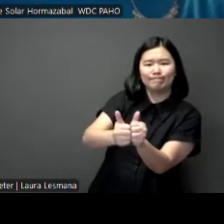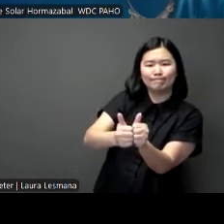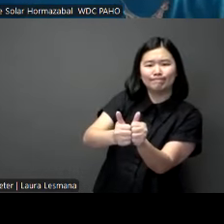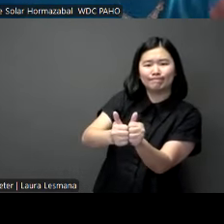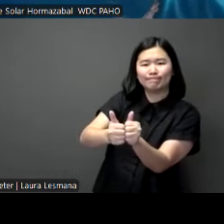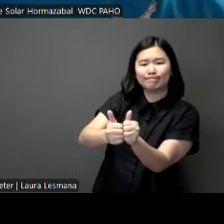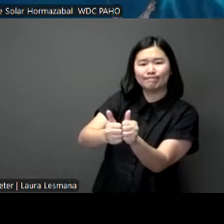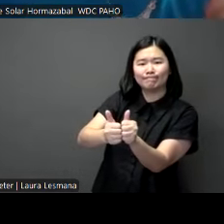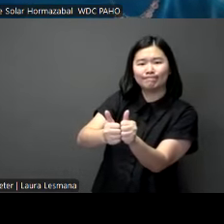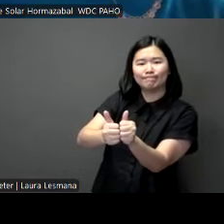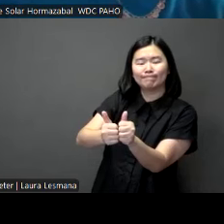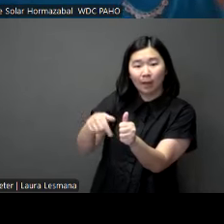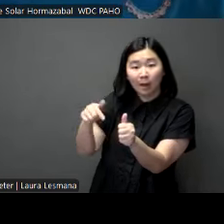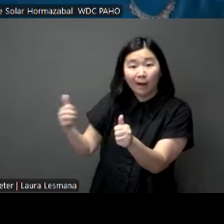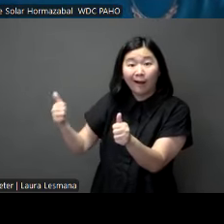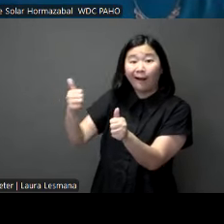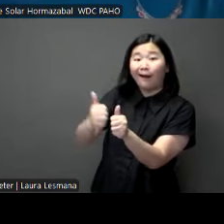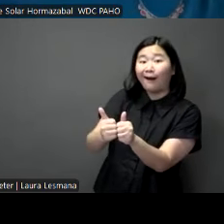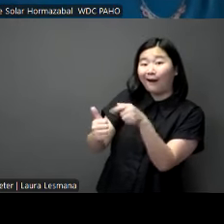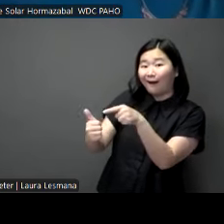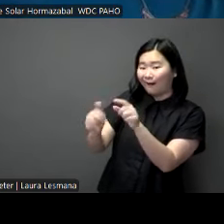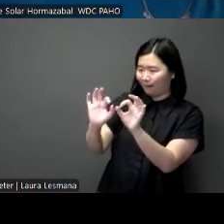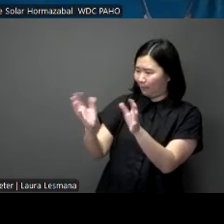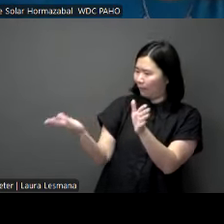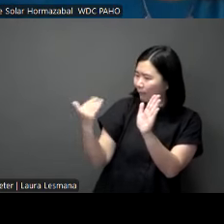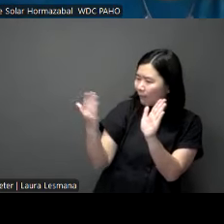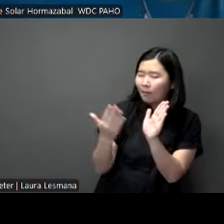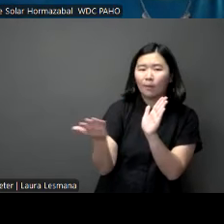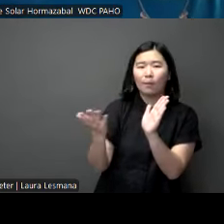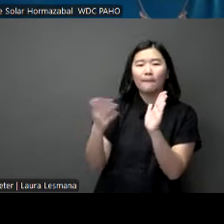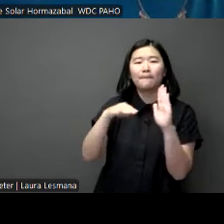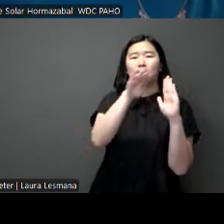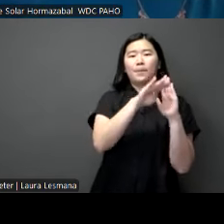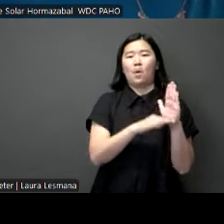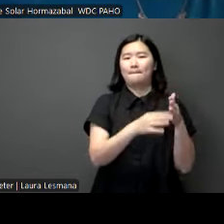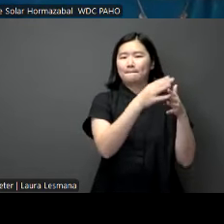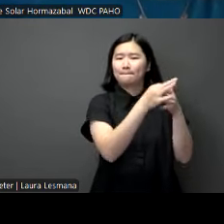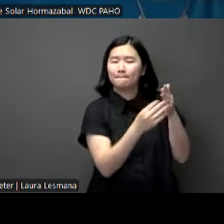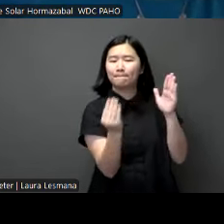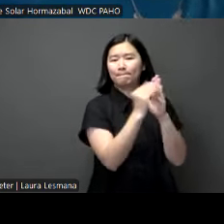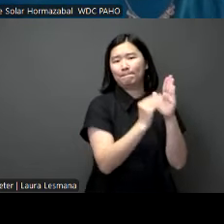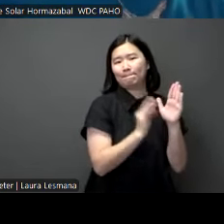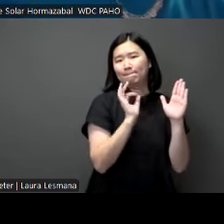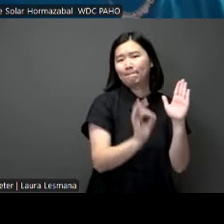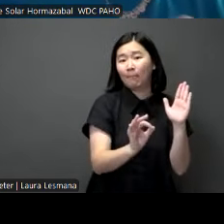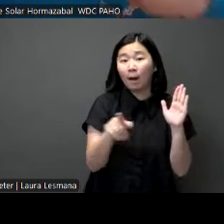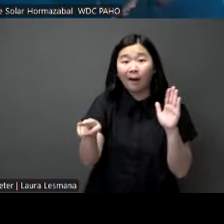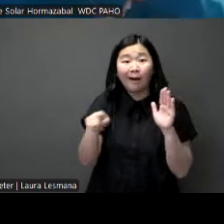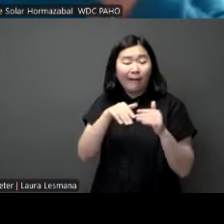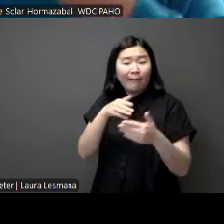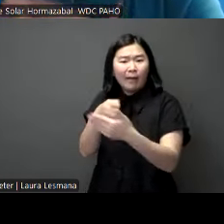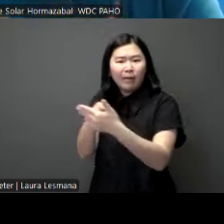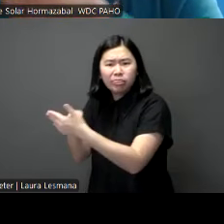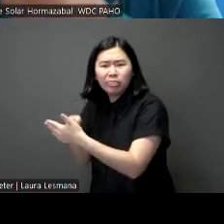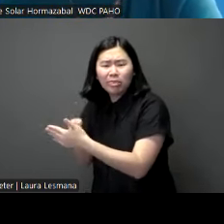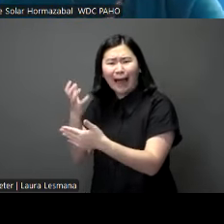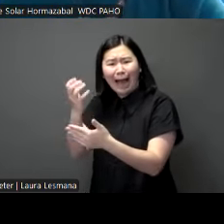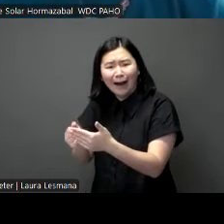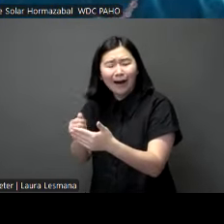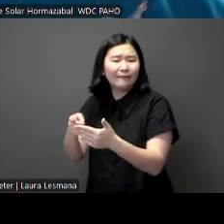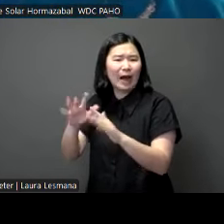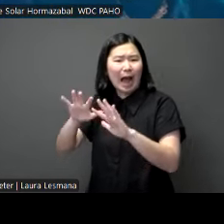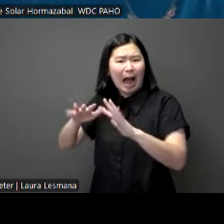groups that have been identified that were left behind. And perhaps you see these groups in